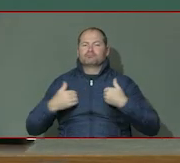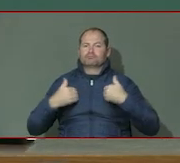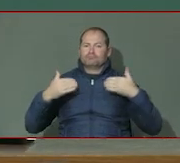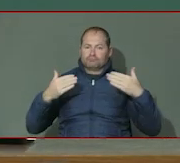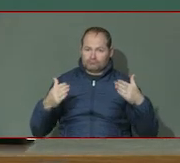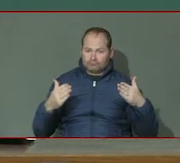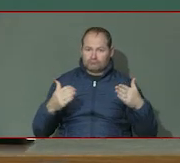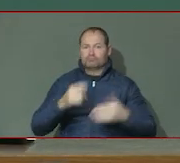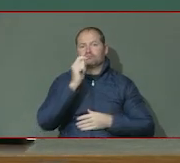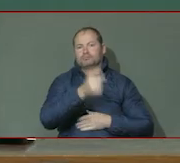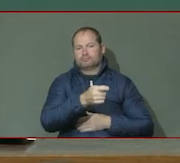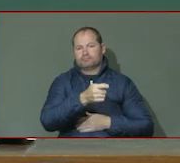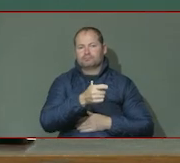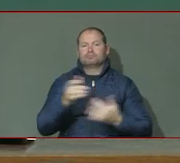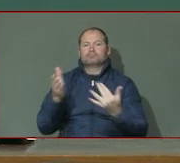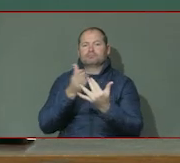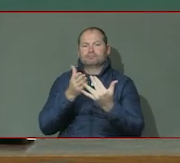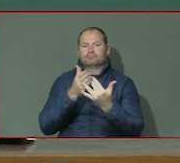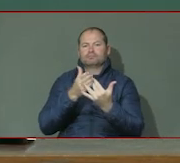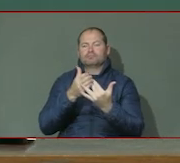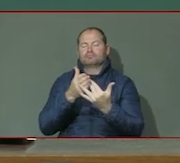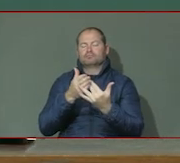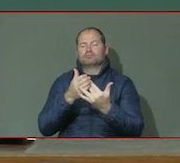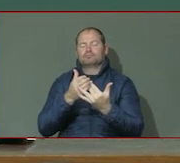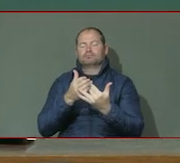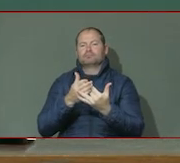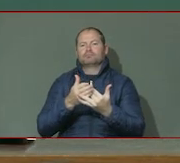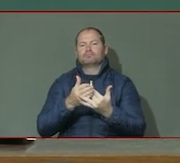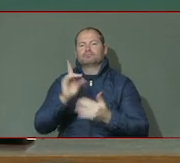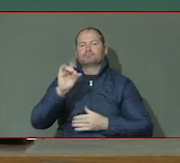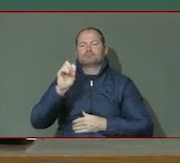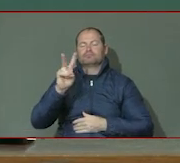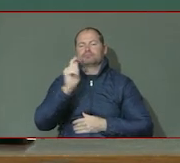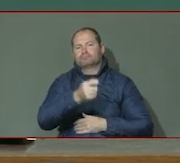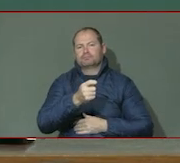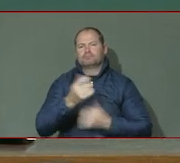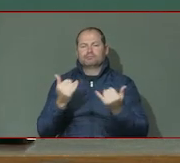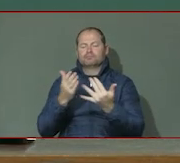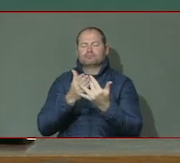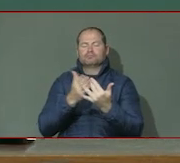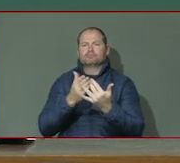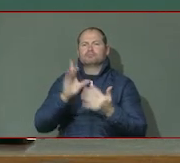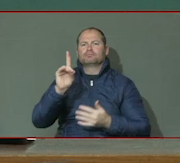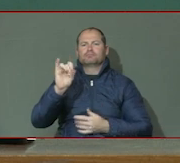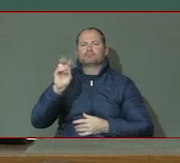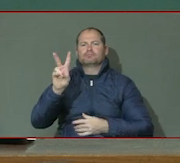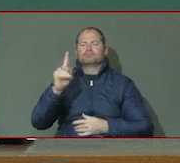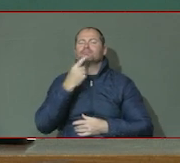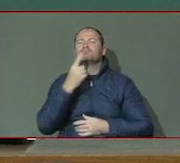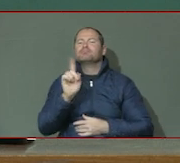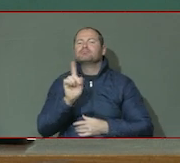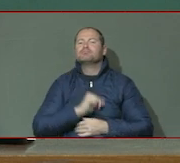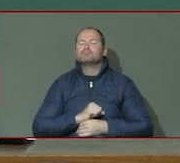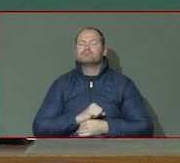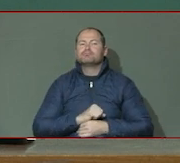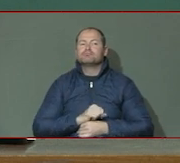year and our interim dividends. Now, what do they say about the interim dividends? They say